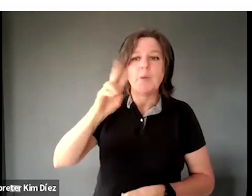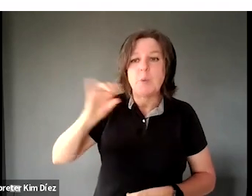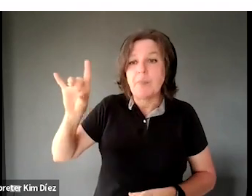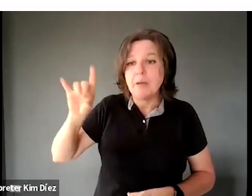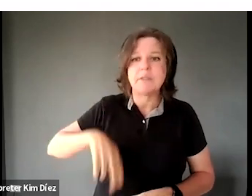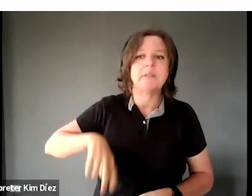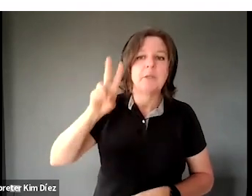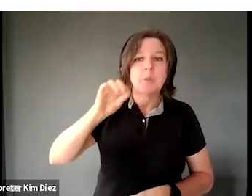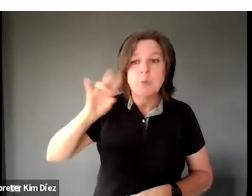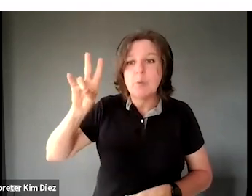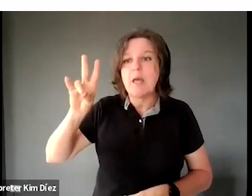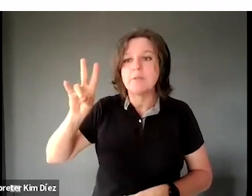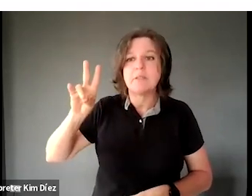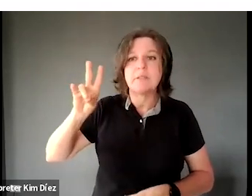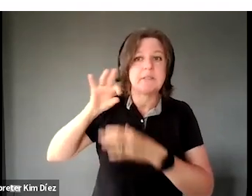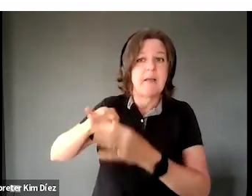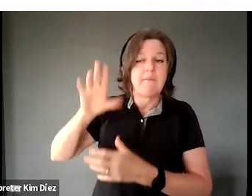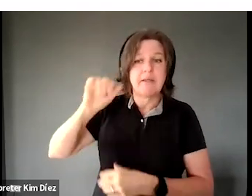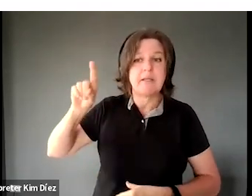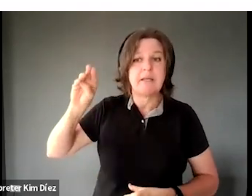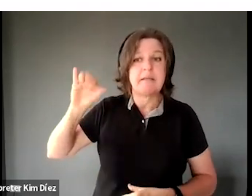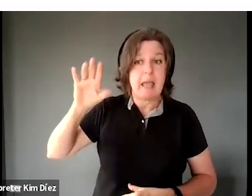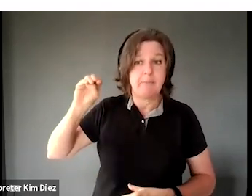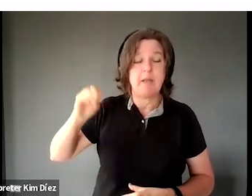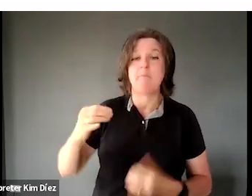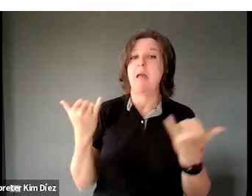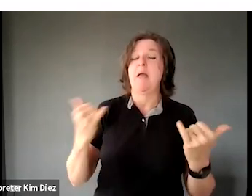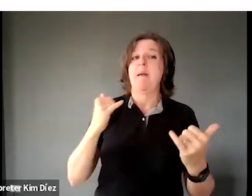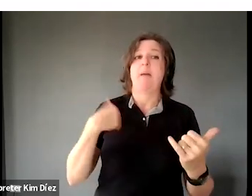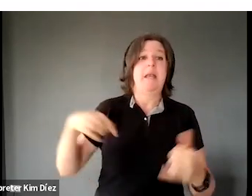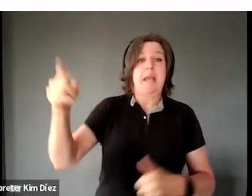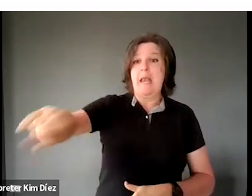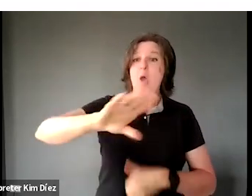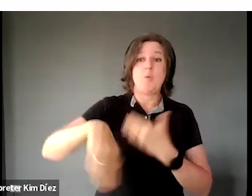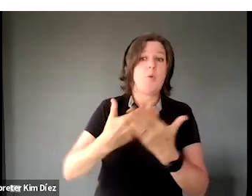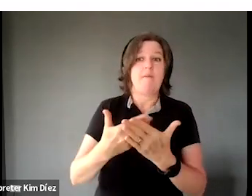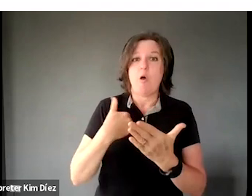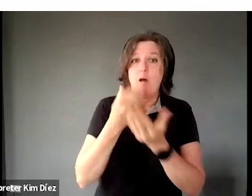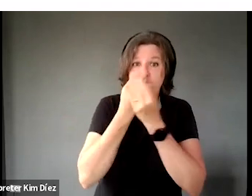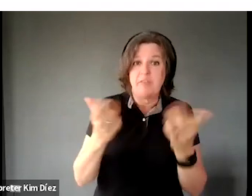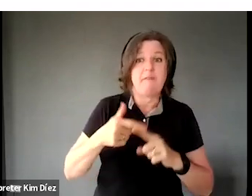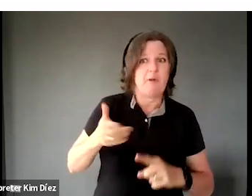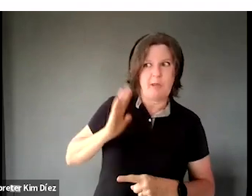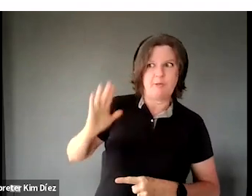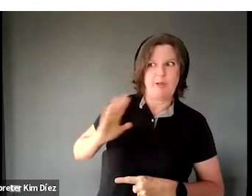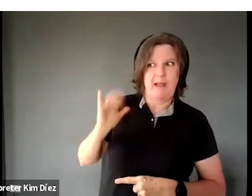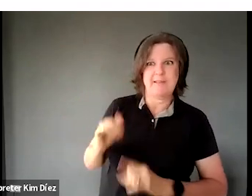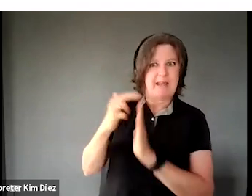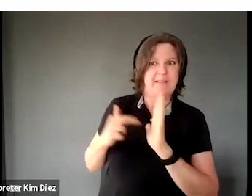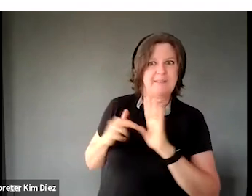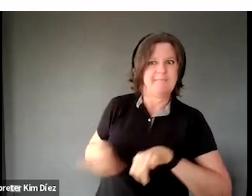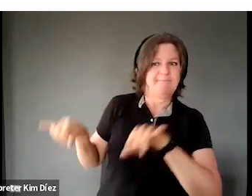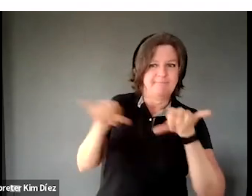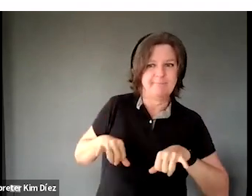happened if somebody, perhaps in 2008 or 2007, wanted to research cadmium? Well, we would have all